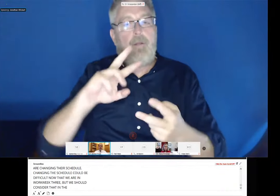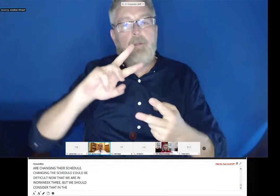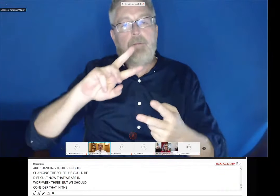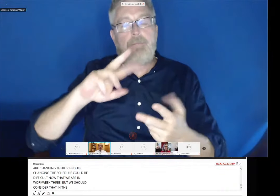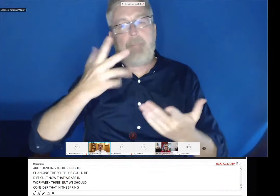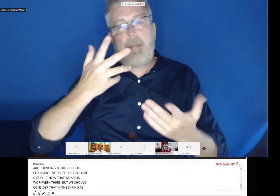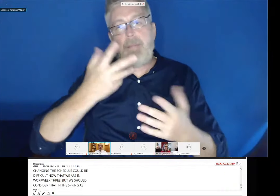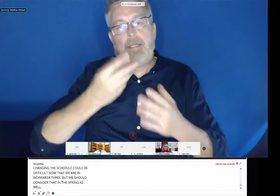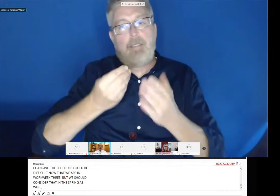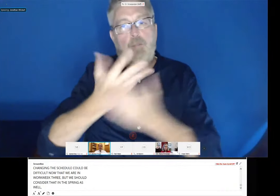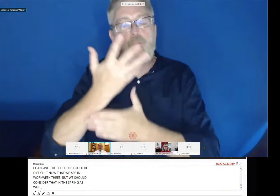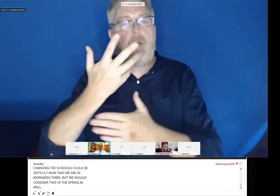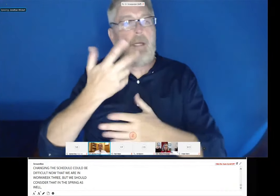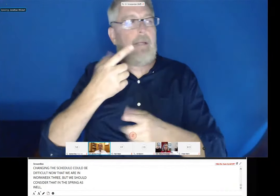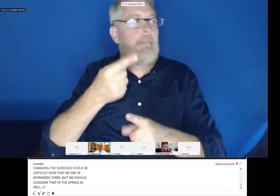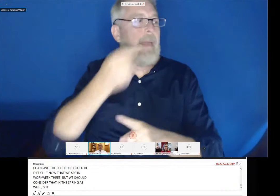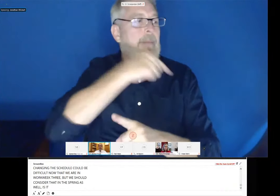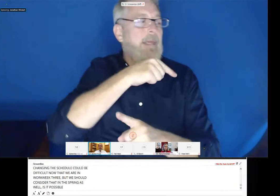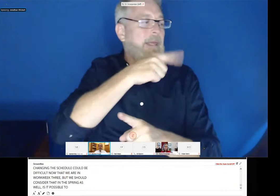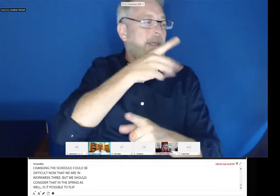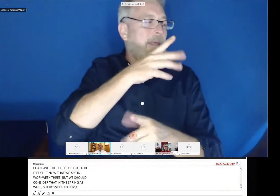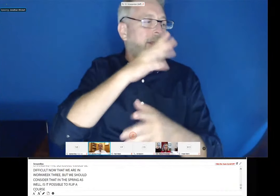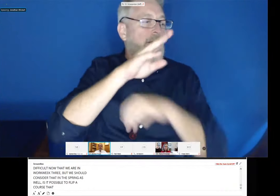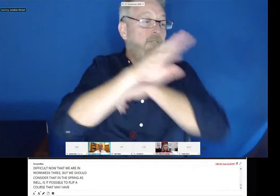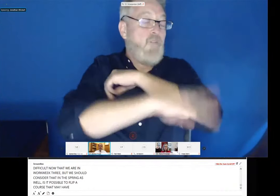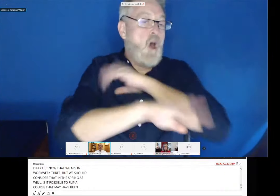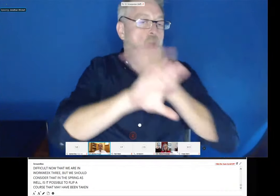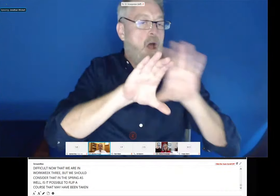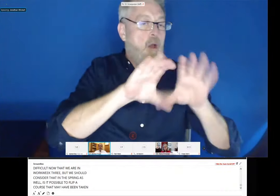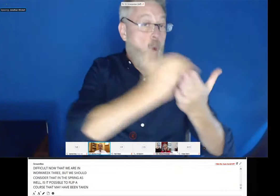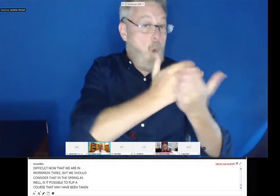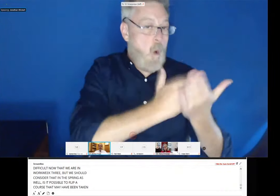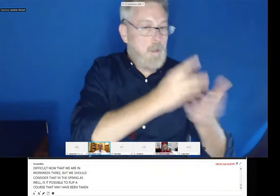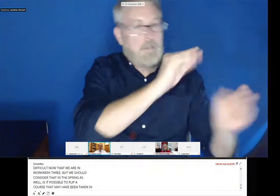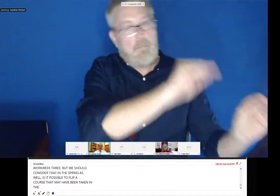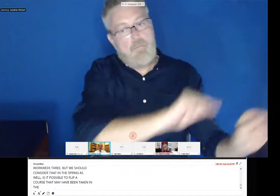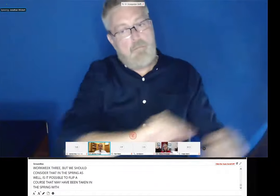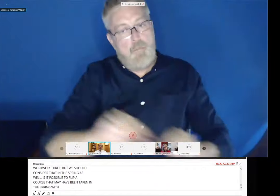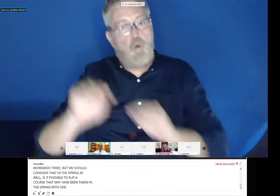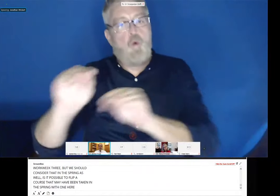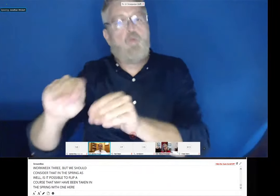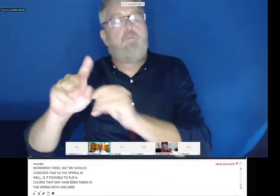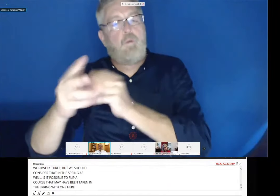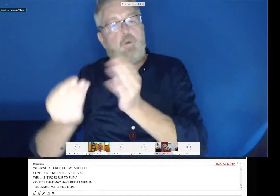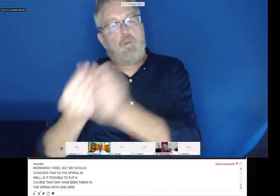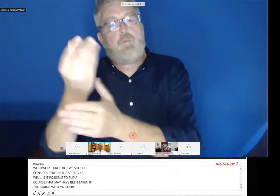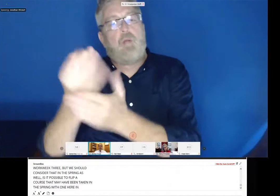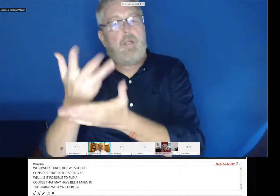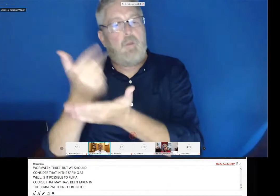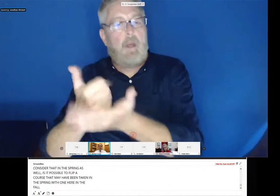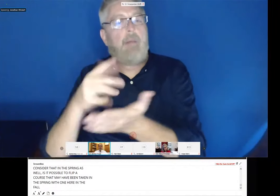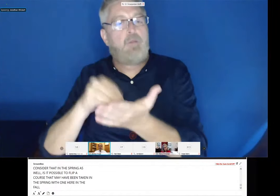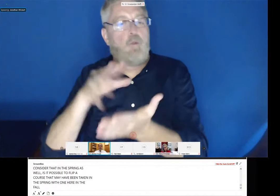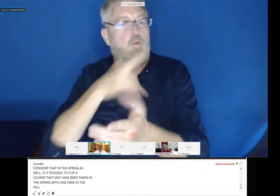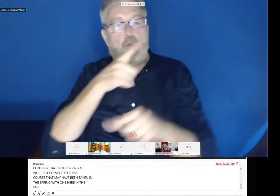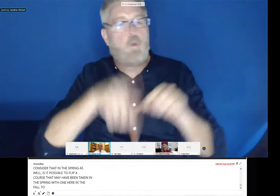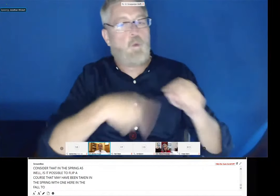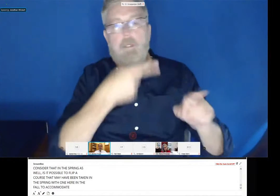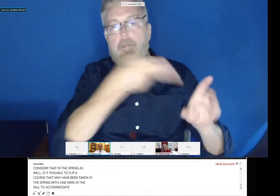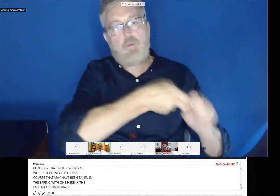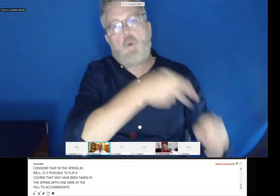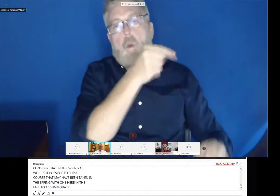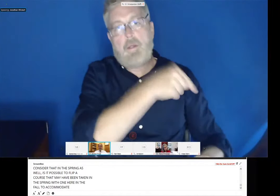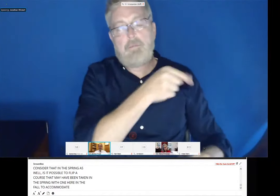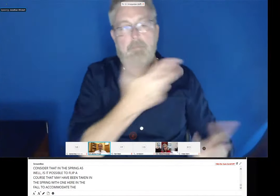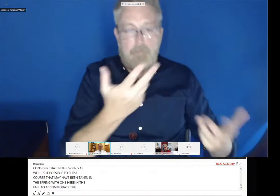that may have been taken in the spring with one here in the fall to accommodate the student? And of course, we also know, as we've communicated previously, that